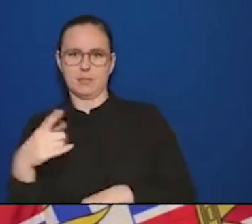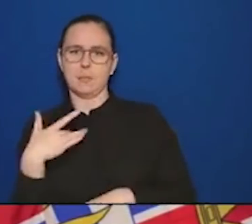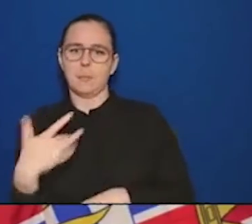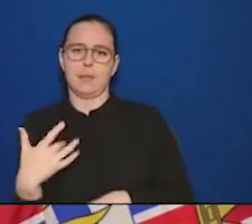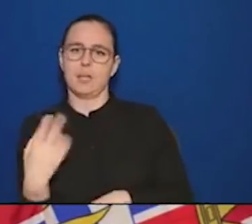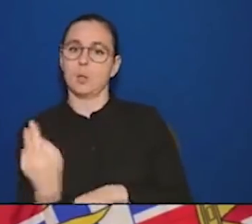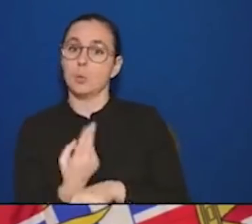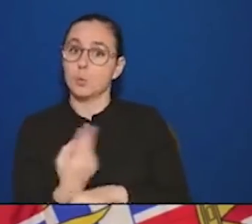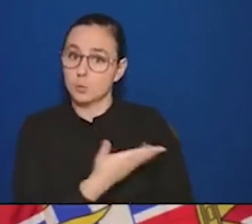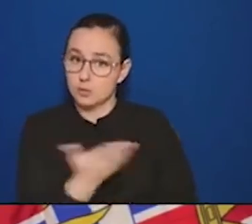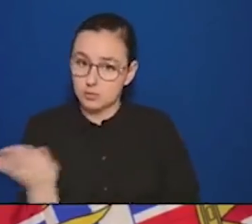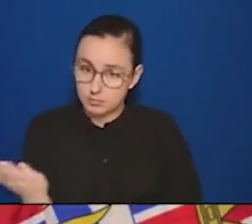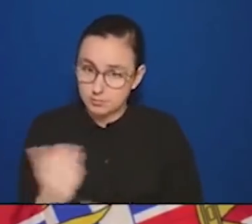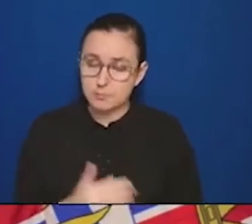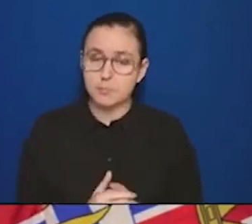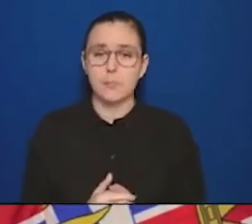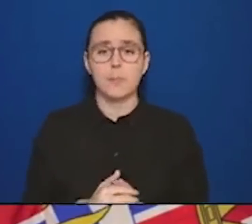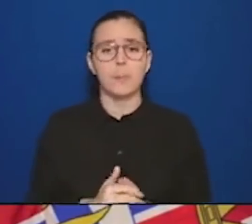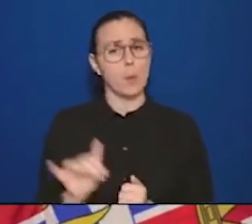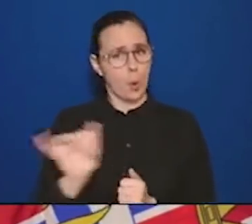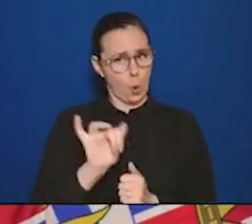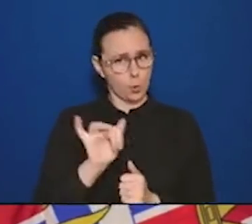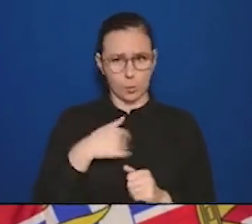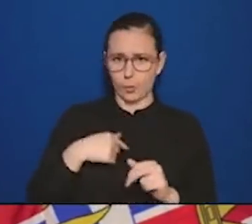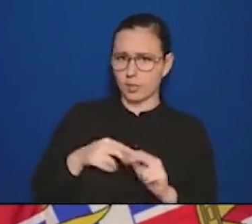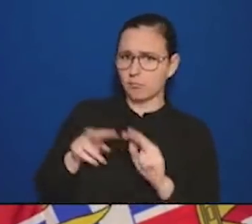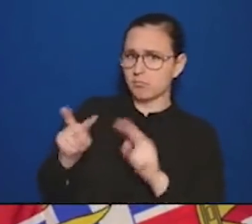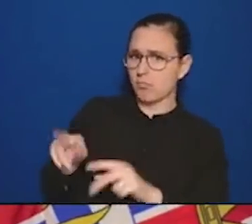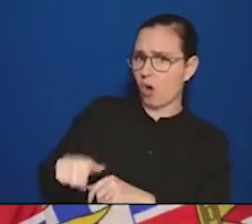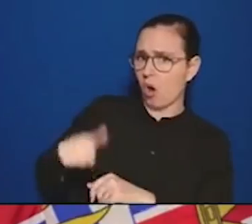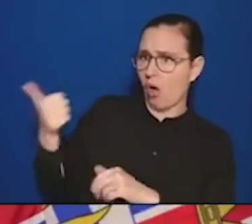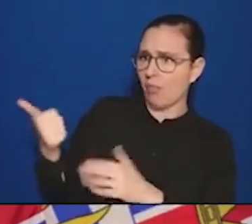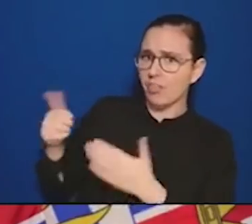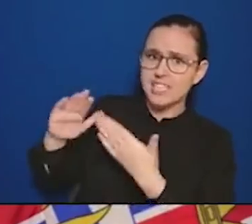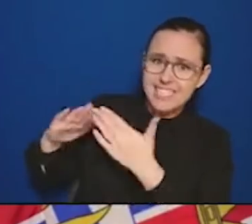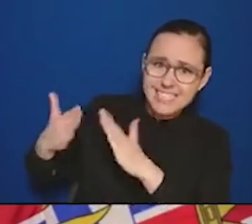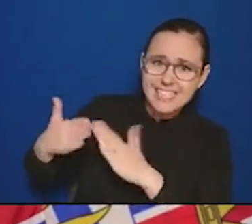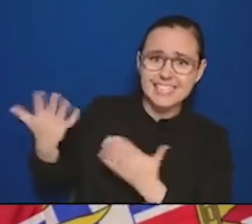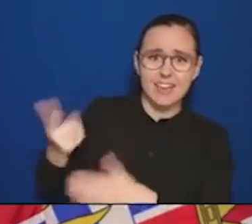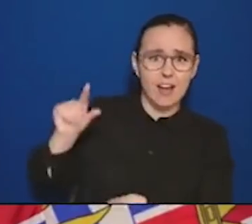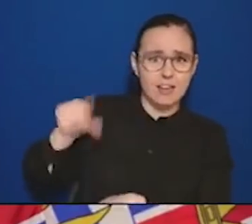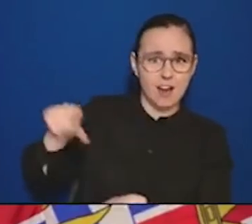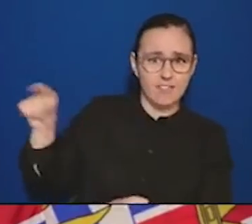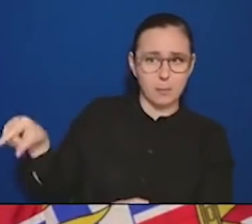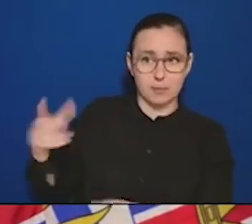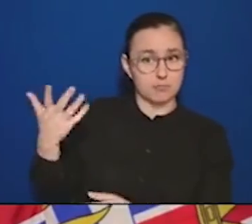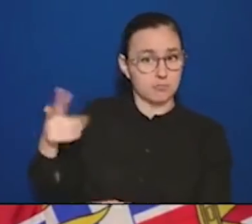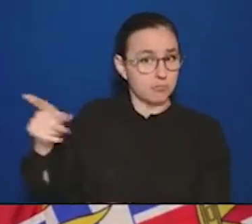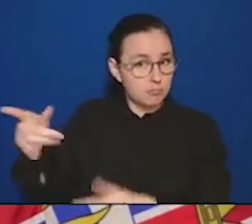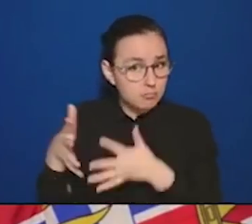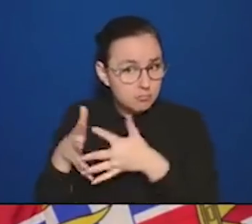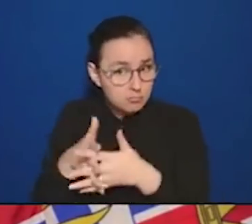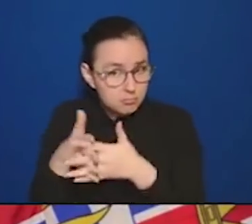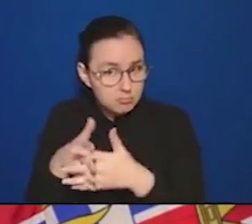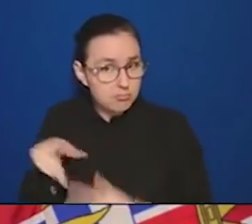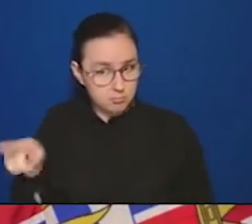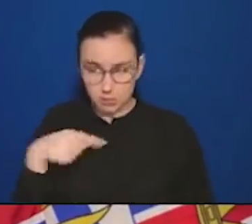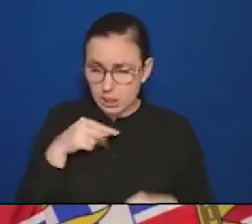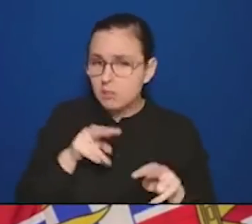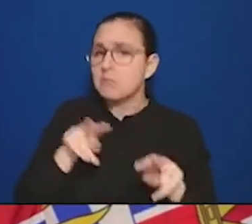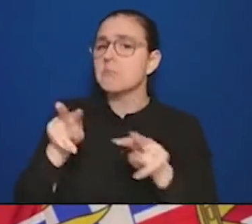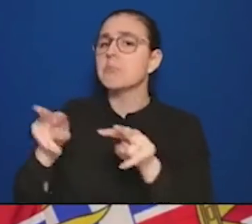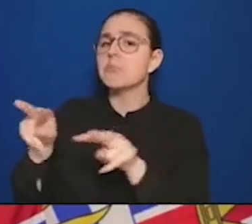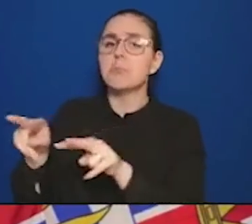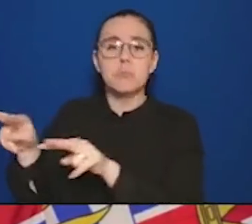at other jurisdictions in North America. And there are a number of days available in different jurisdictions. But again, the